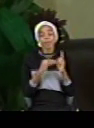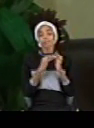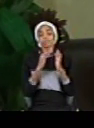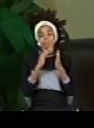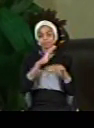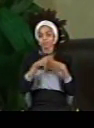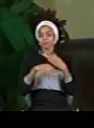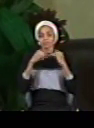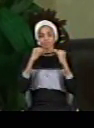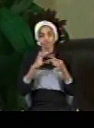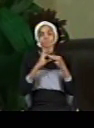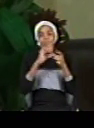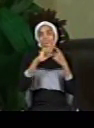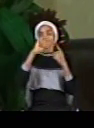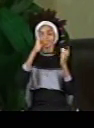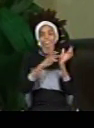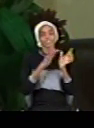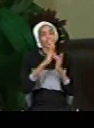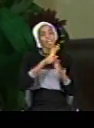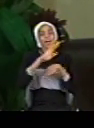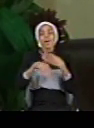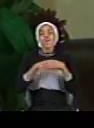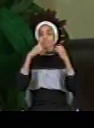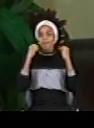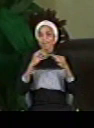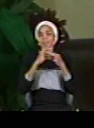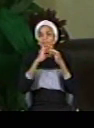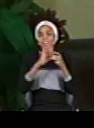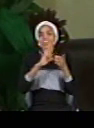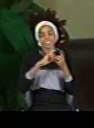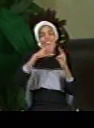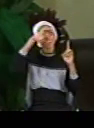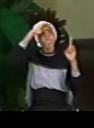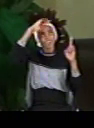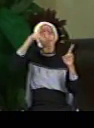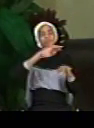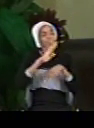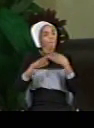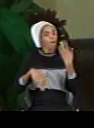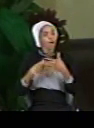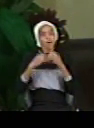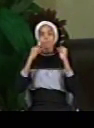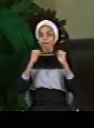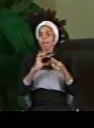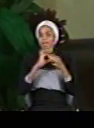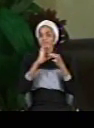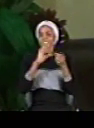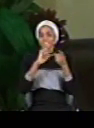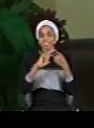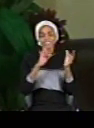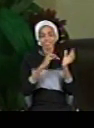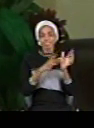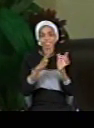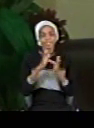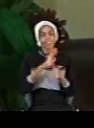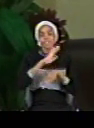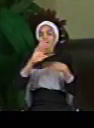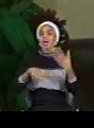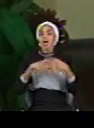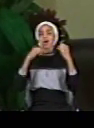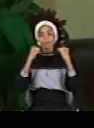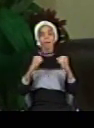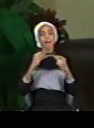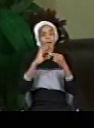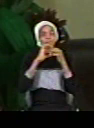All power belongs to Jesus, all power belongs to him. All power belongs to Jesus,